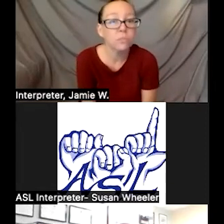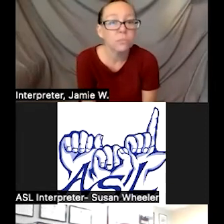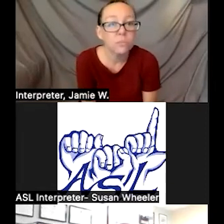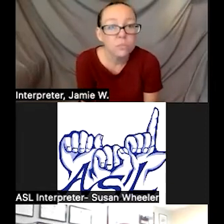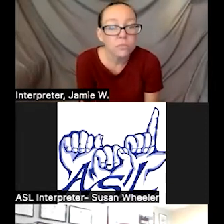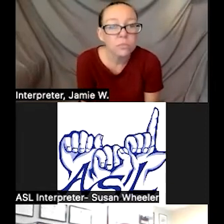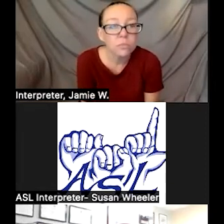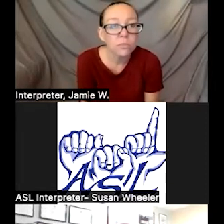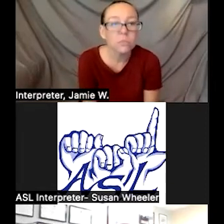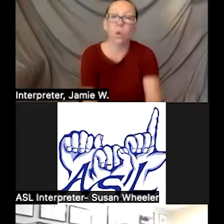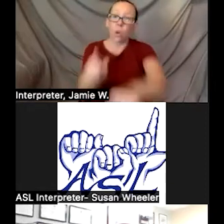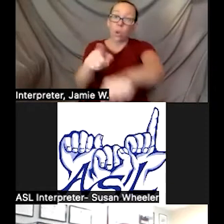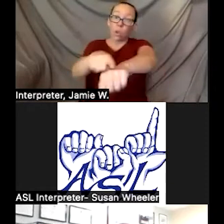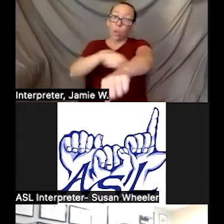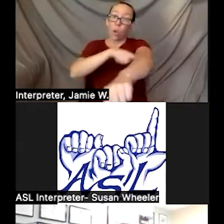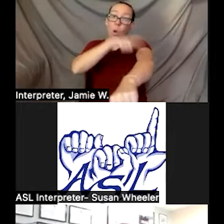And long-term care dependent.